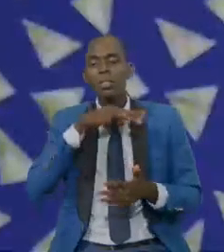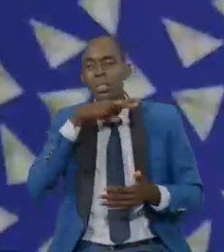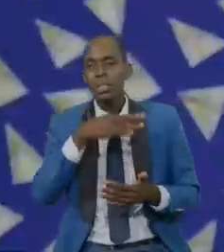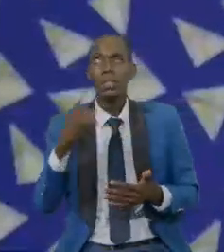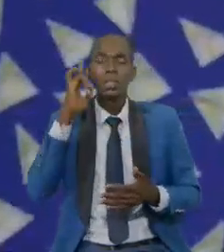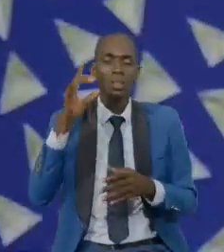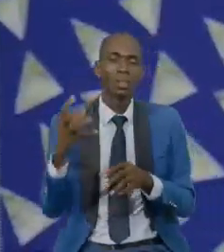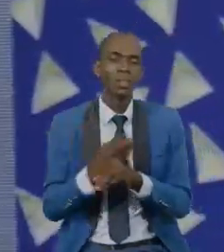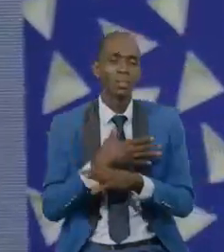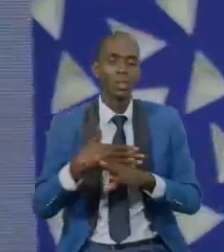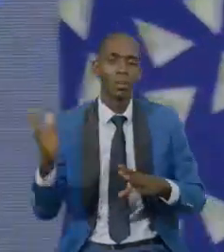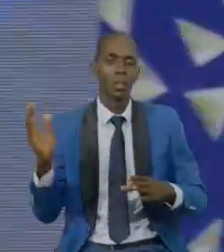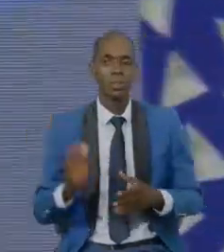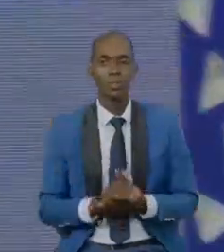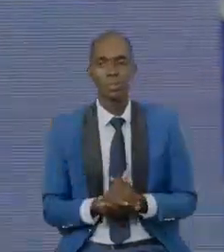away.